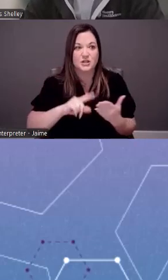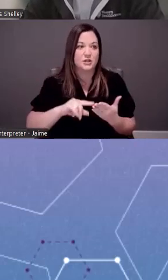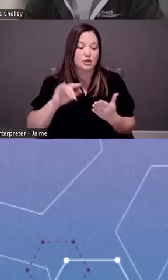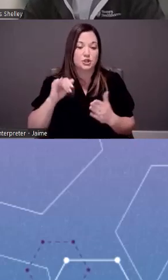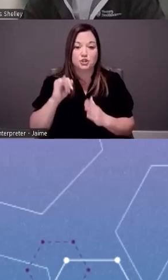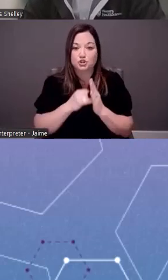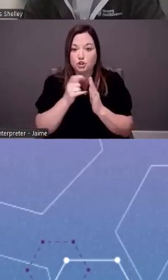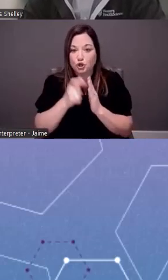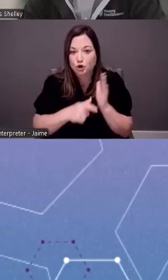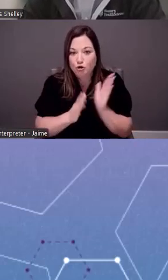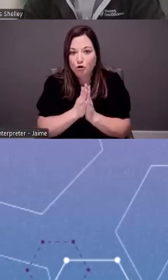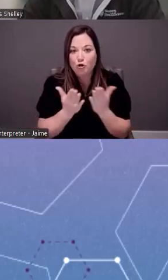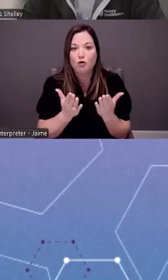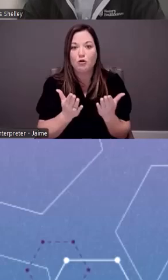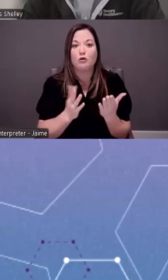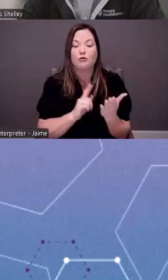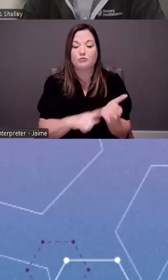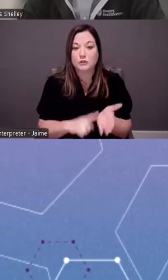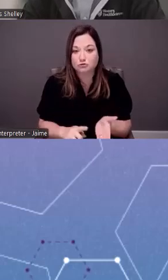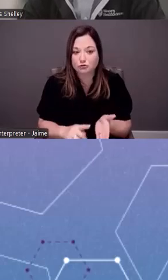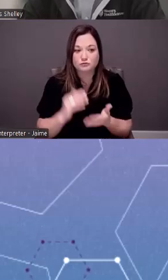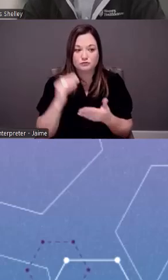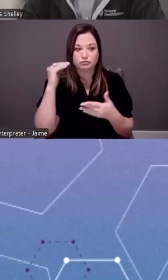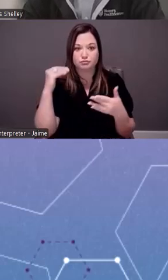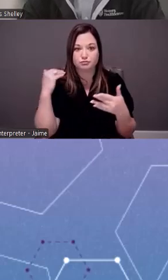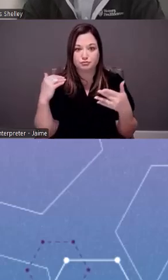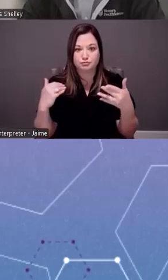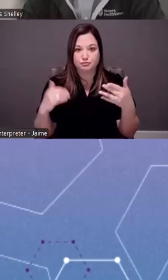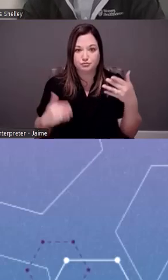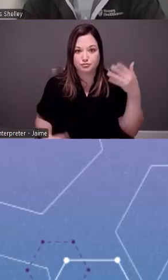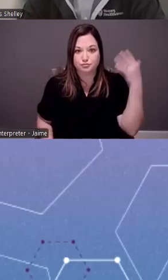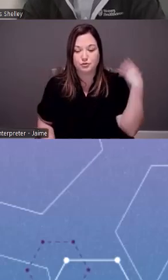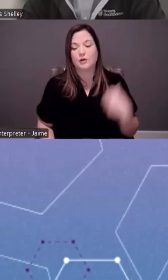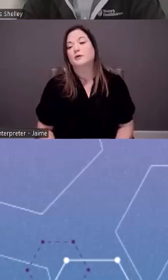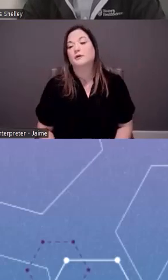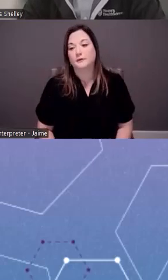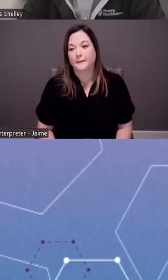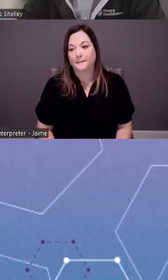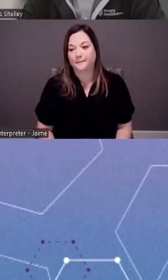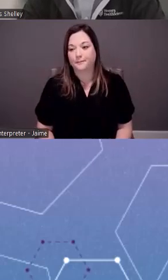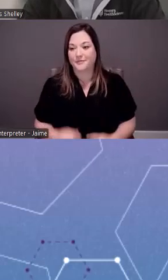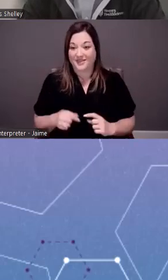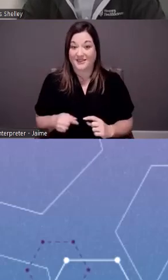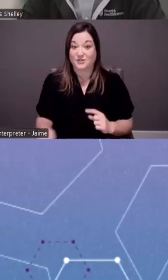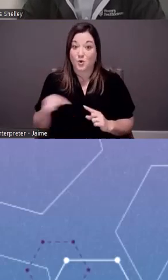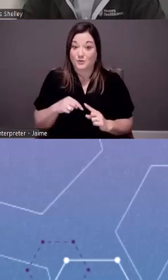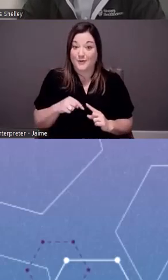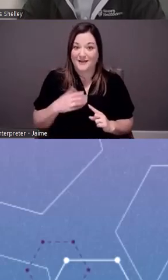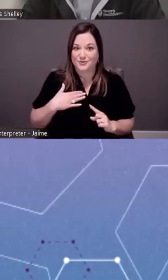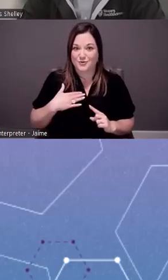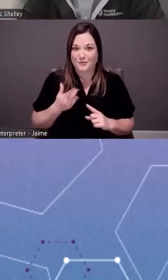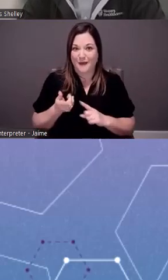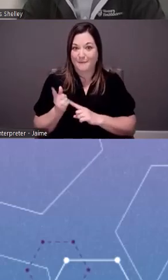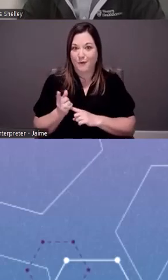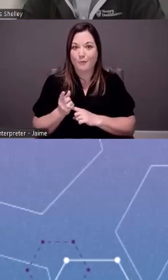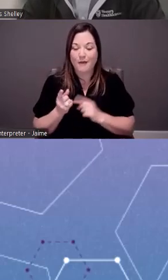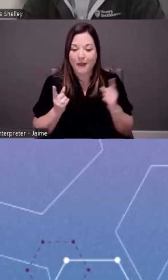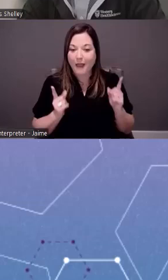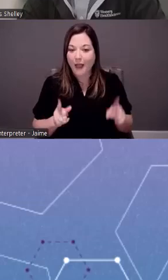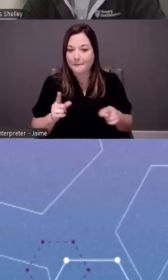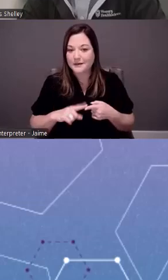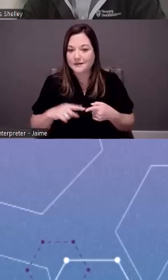articles. And this goes back to a moment I had in, I